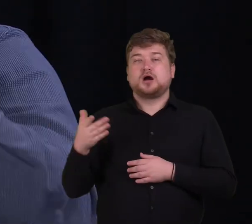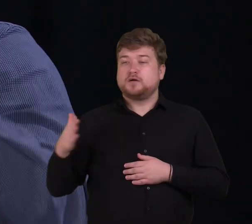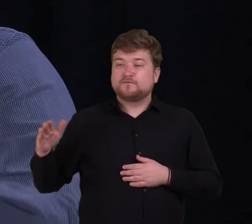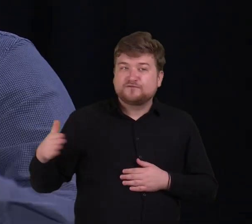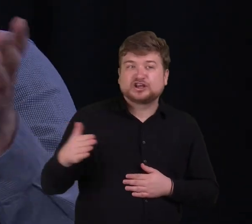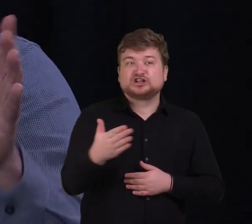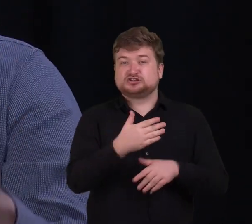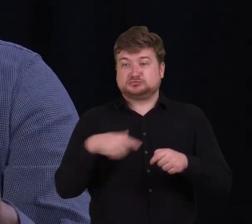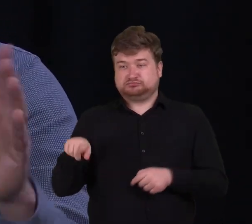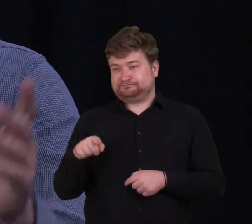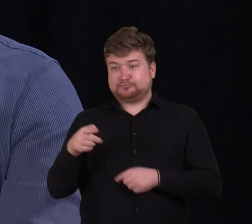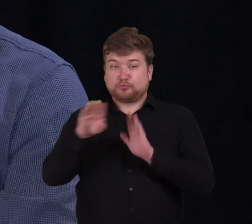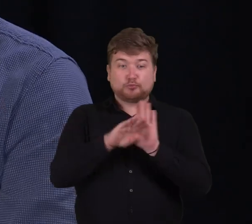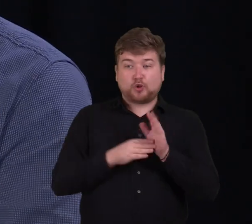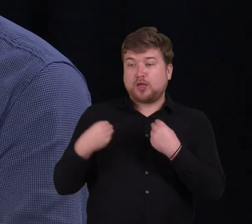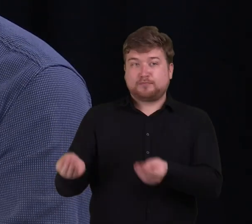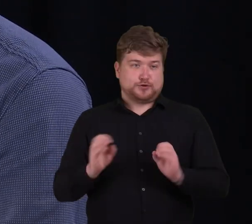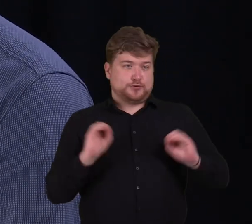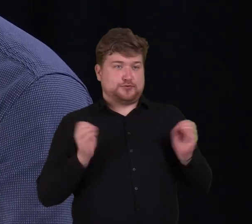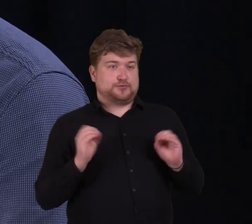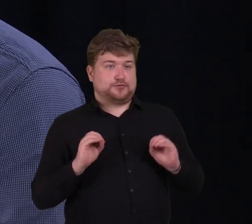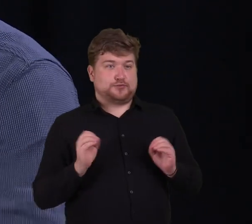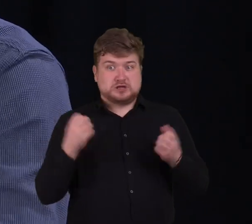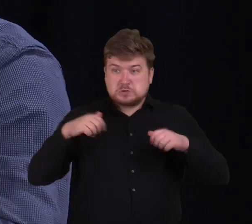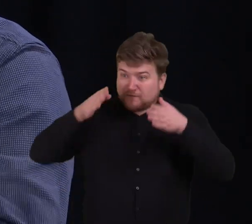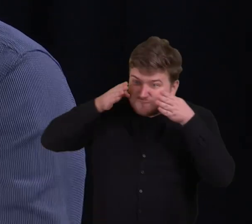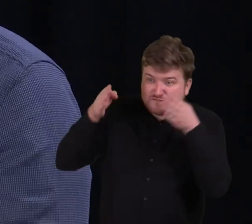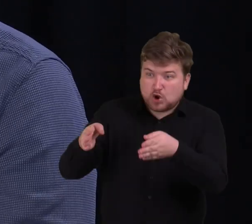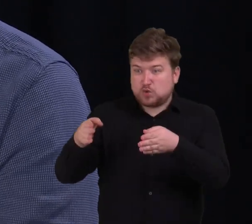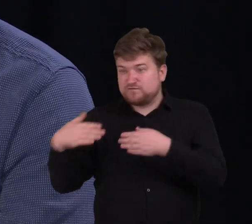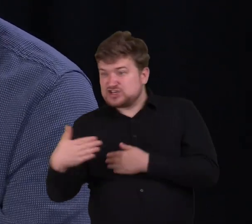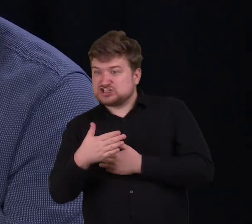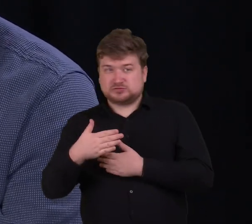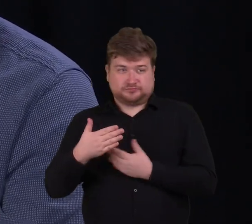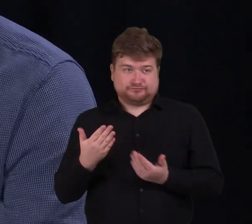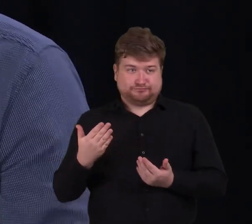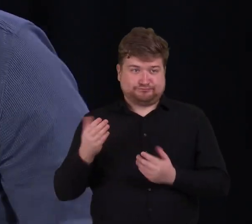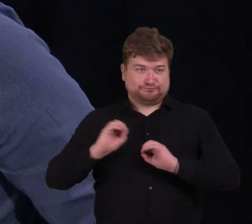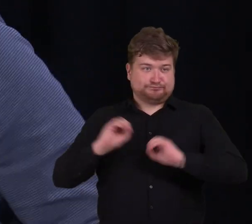lakes and almost the same rules, so they didn't profit much in the case of bureaucracy.